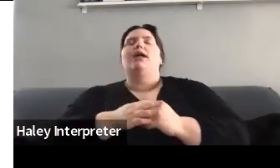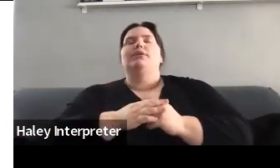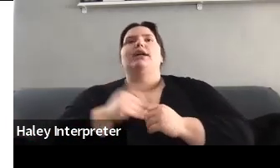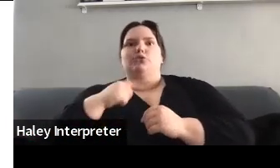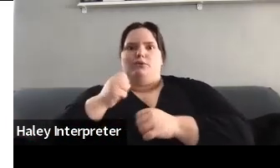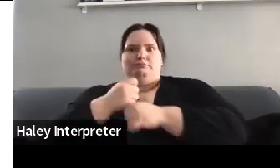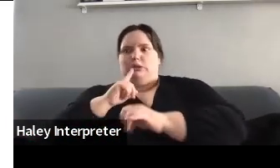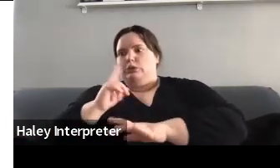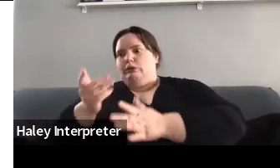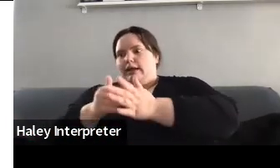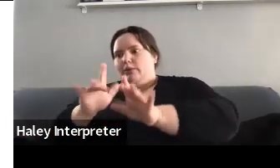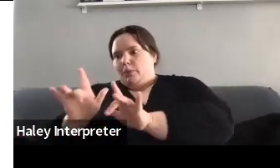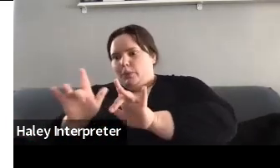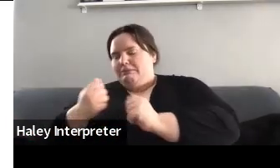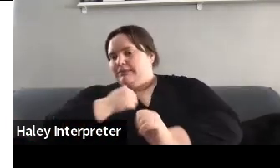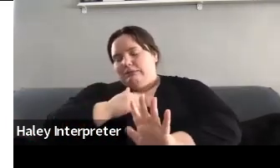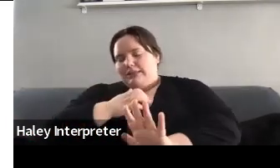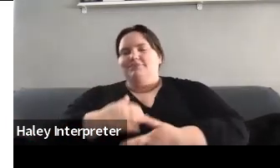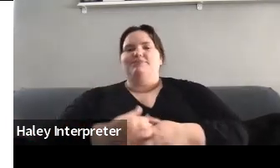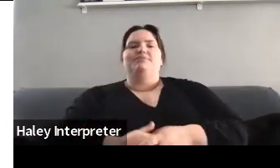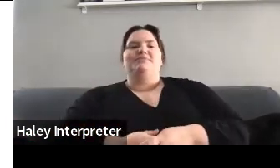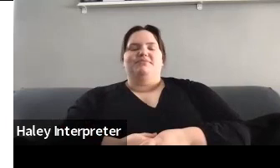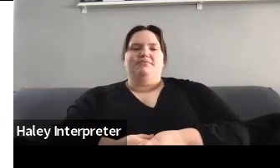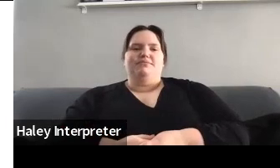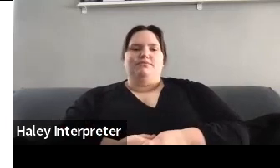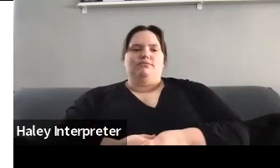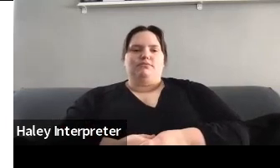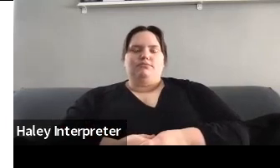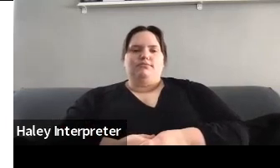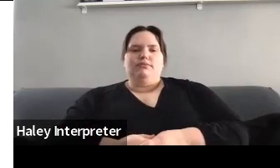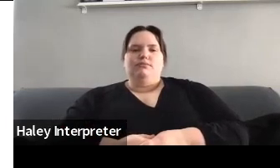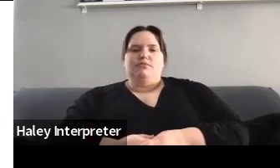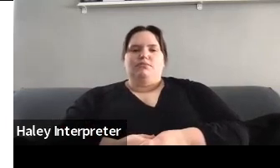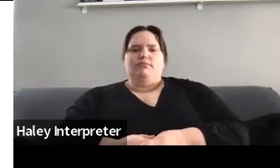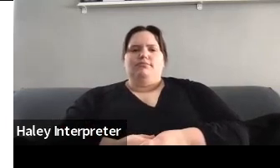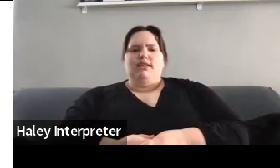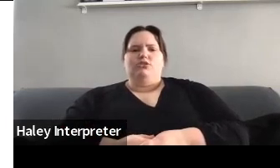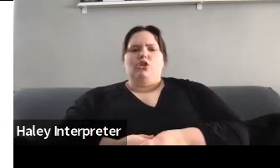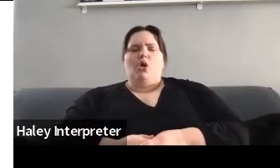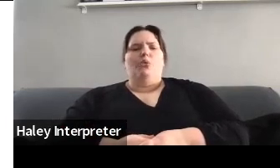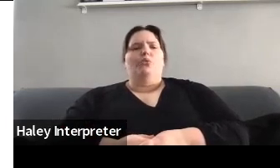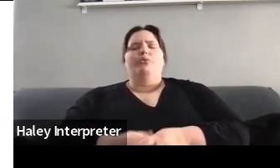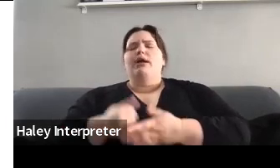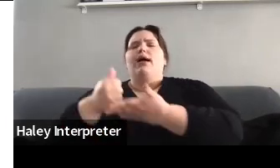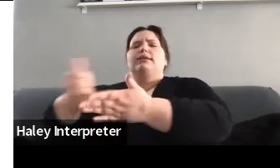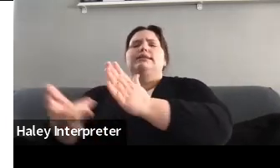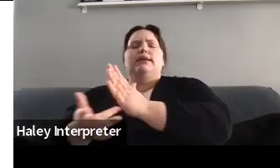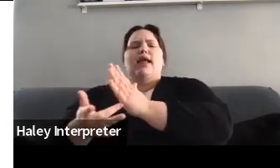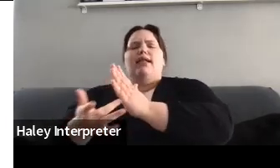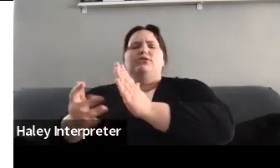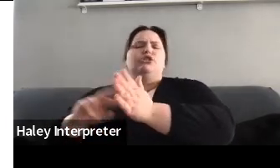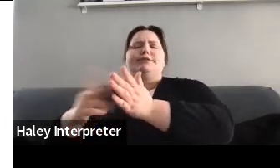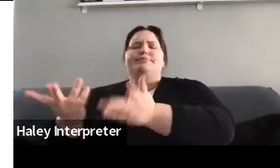recording. So sorry about that. So going into what is assistive technology. So AT is